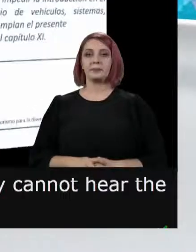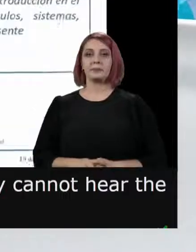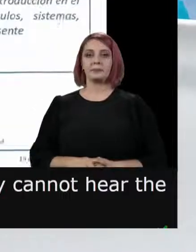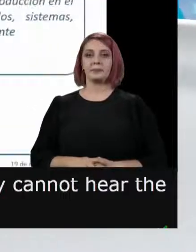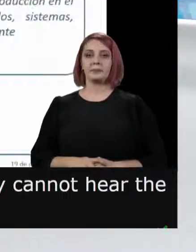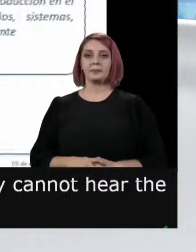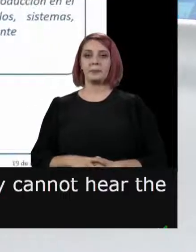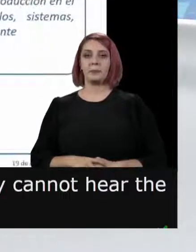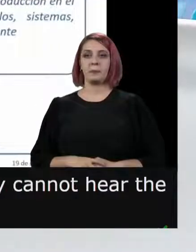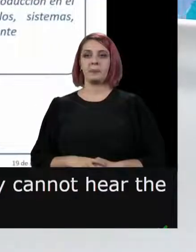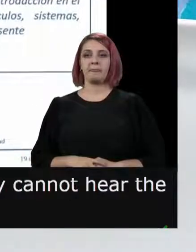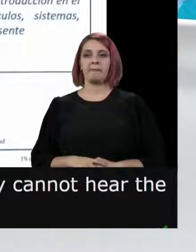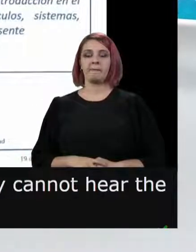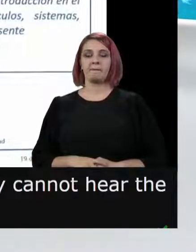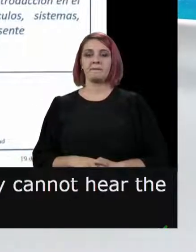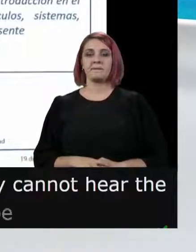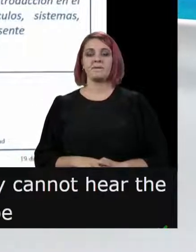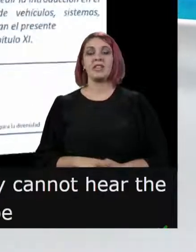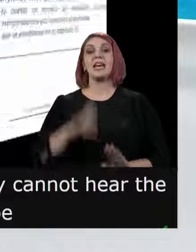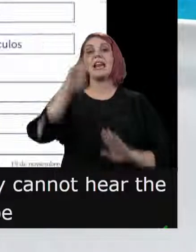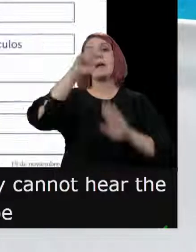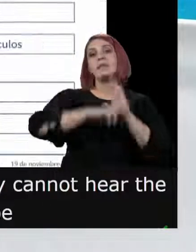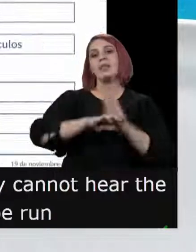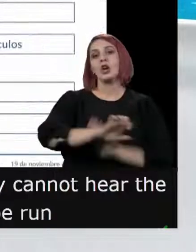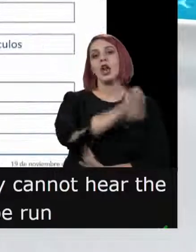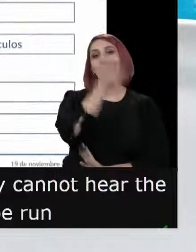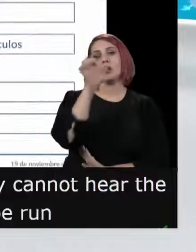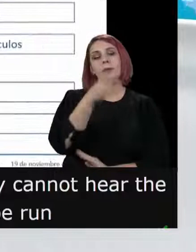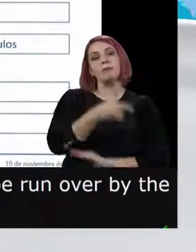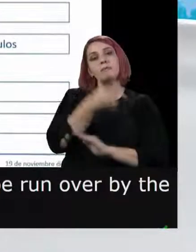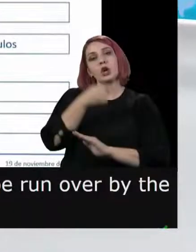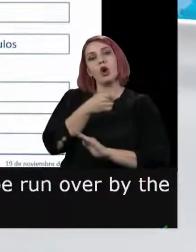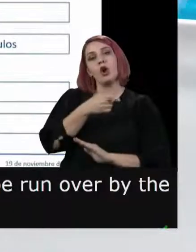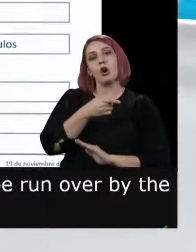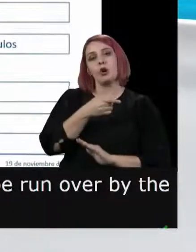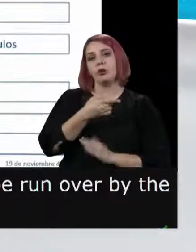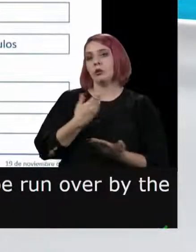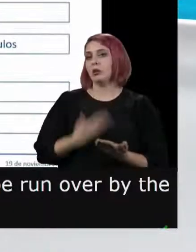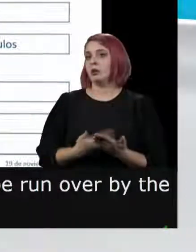run over the vehicle. They won't be able to realize that it's coming.